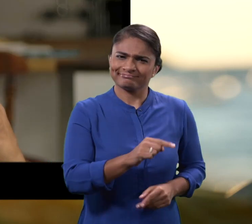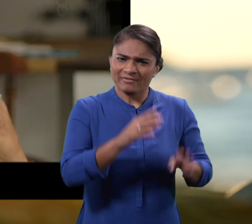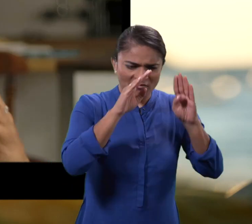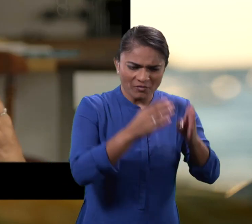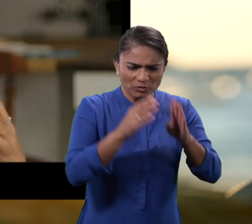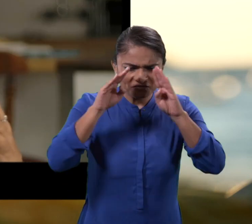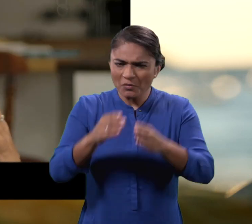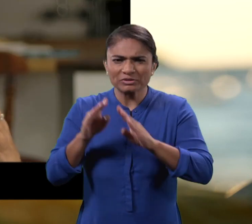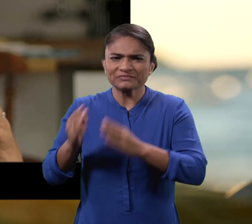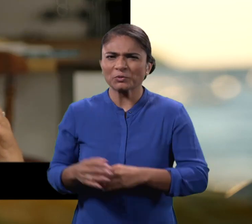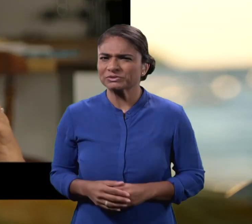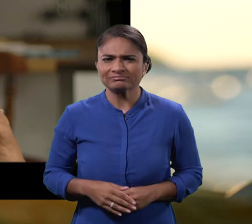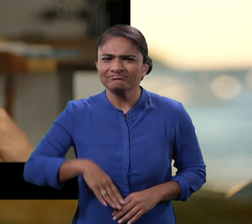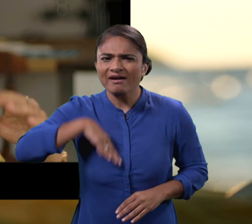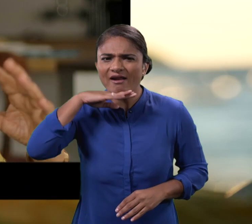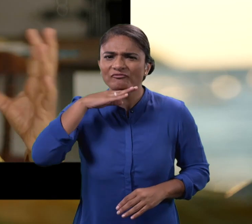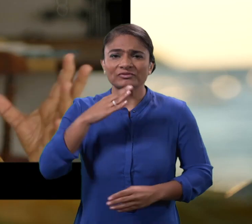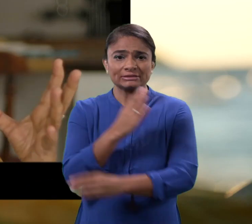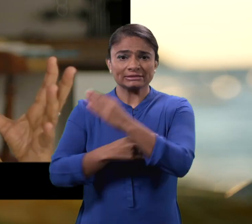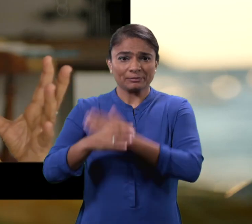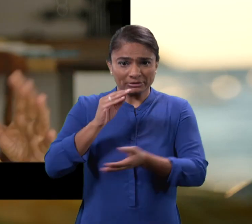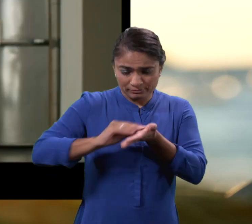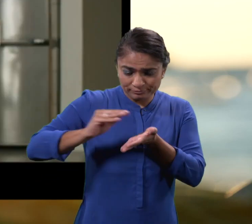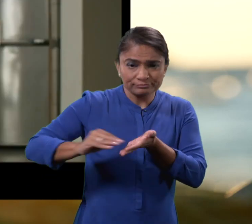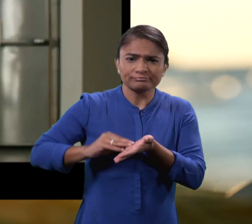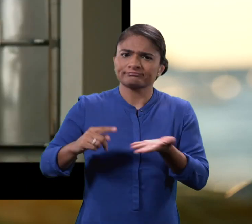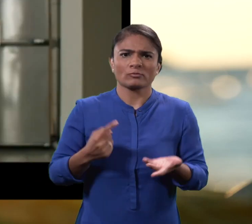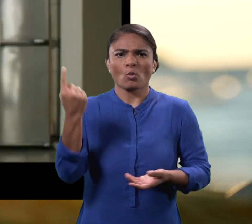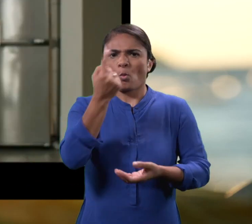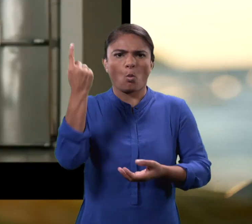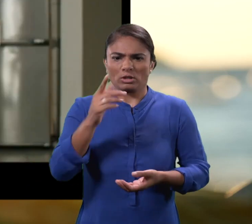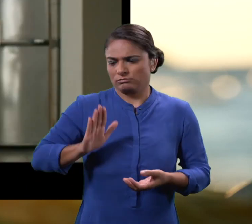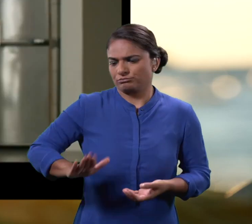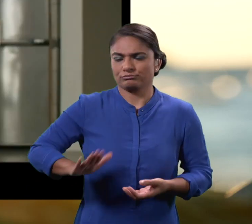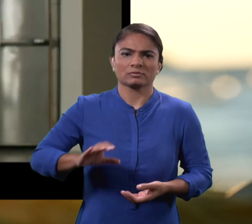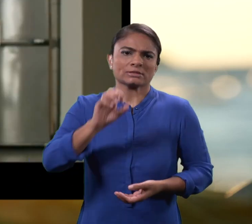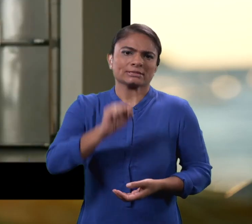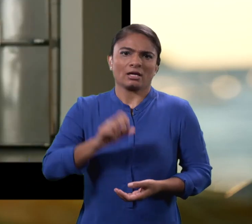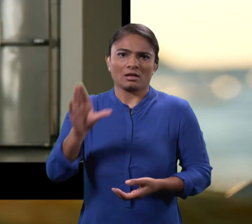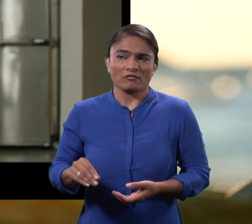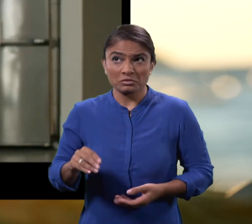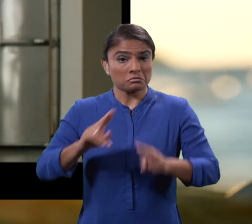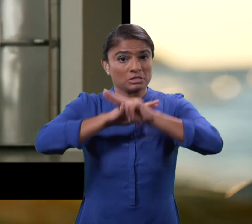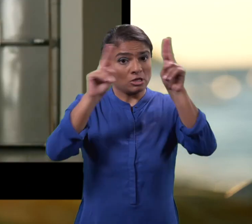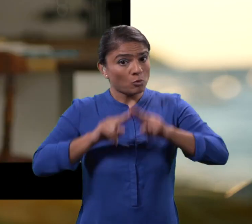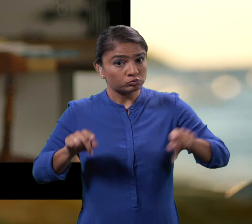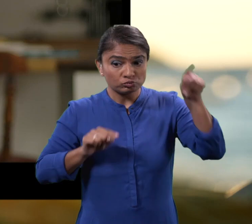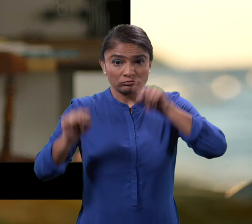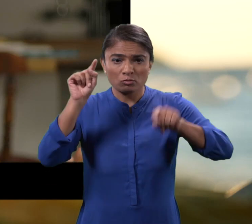really given much focus on in disability studies as well, critical disability studies, not only nationally,